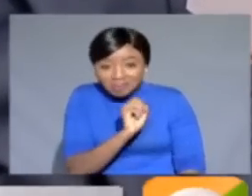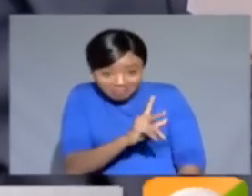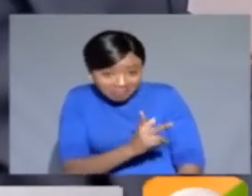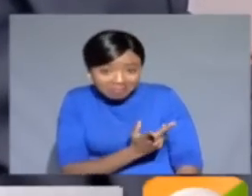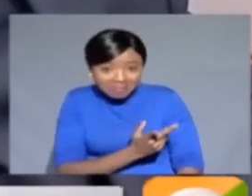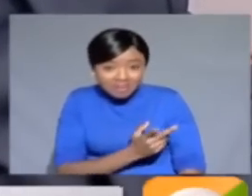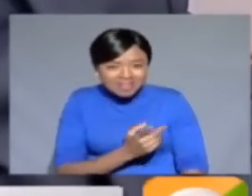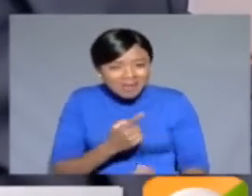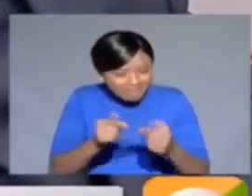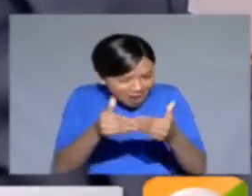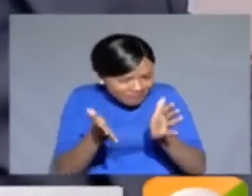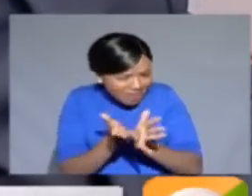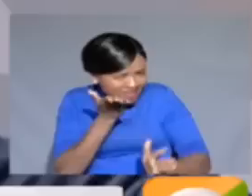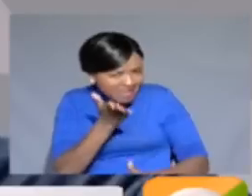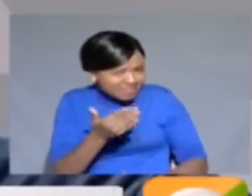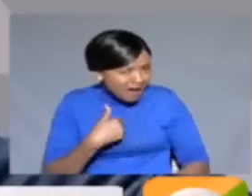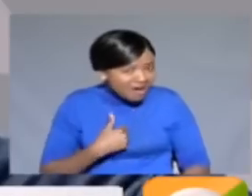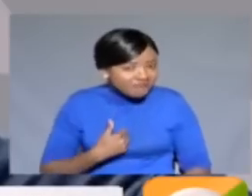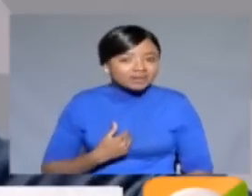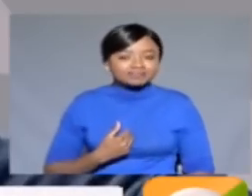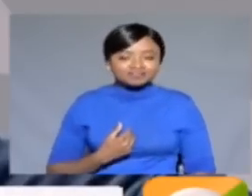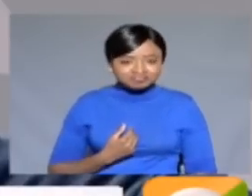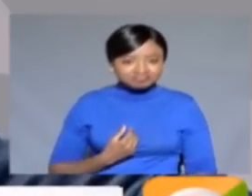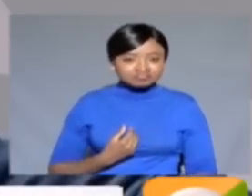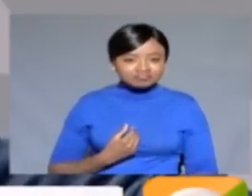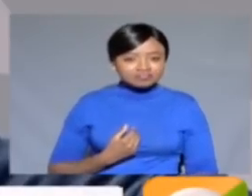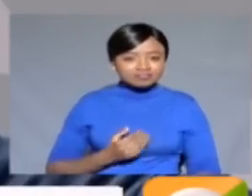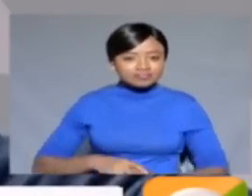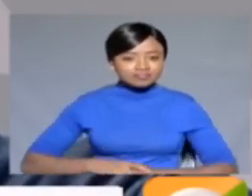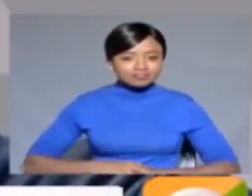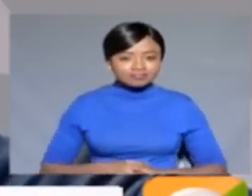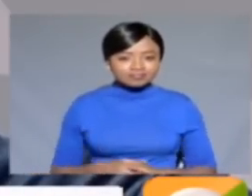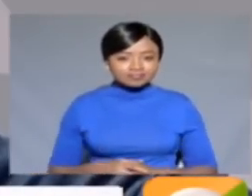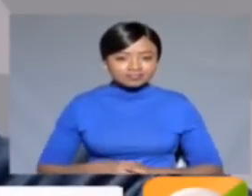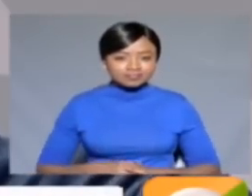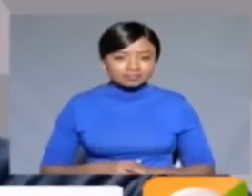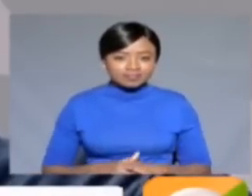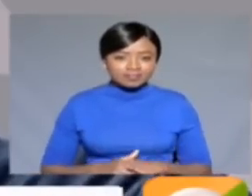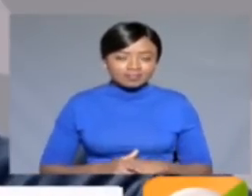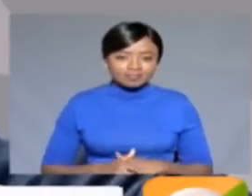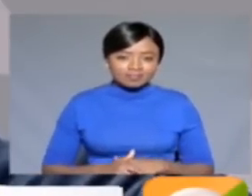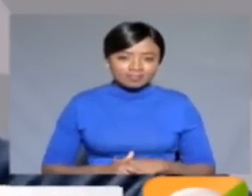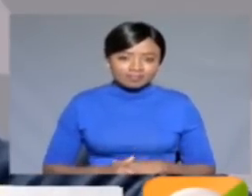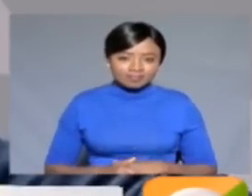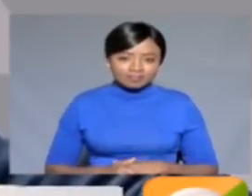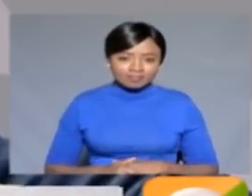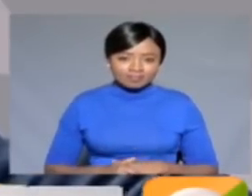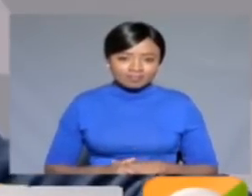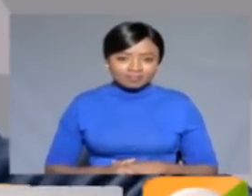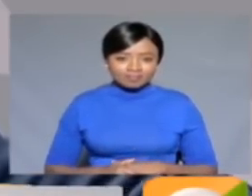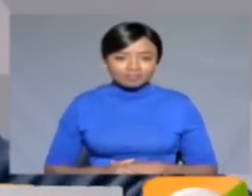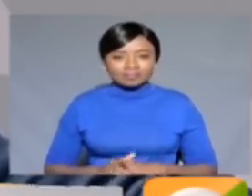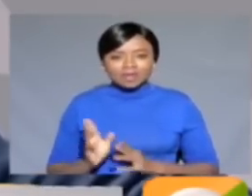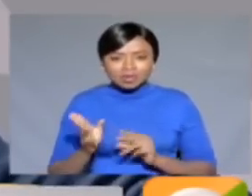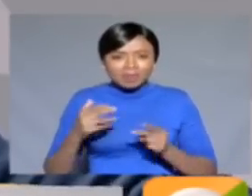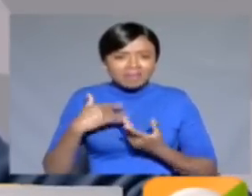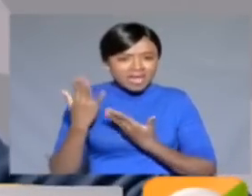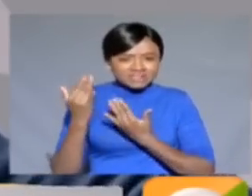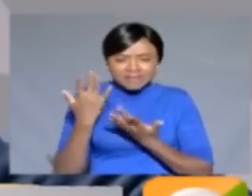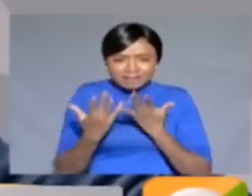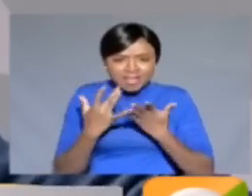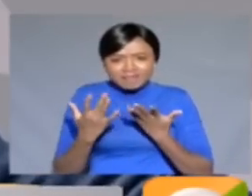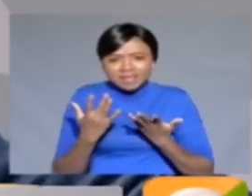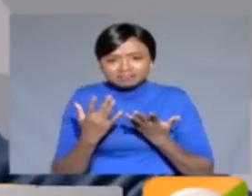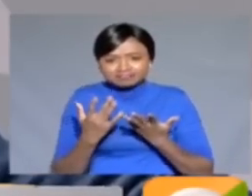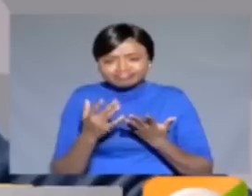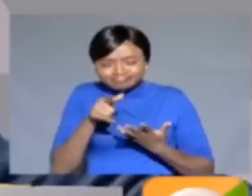mean, is it in your family? Do you have usually occurs a little bit later. Yeah. This AML occurs usually at about 65. So I